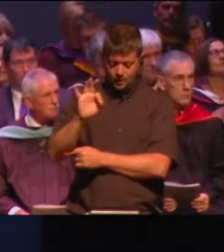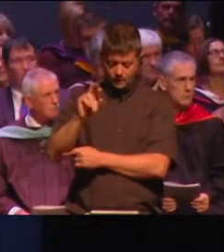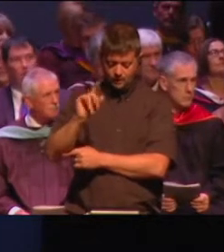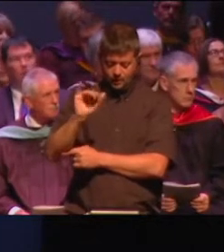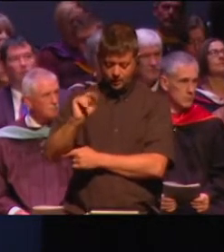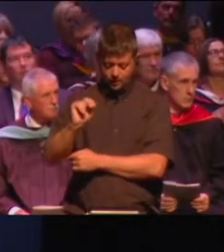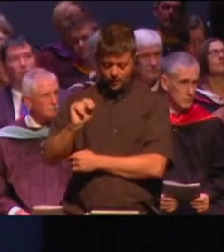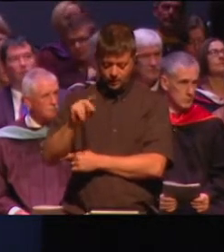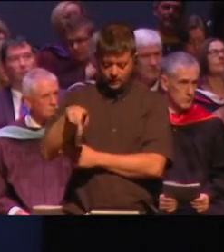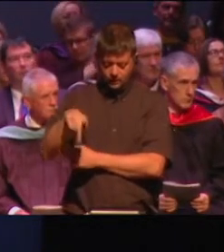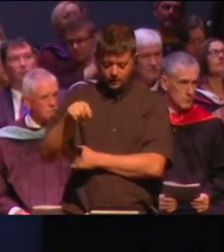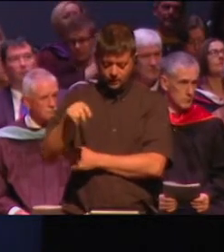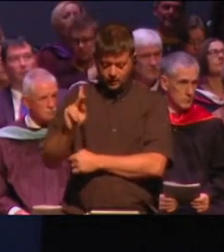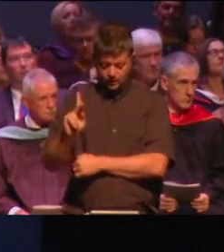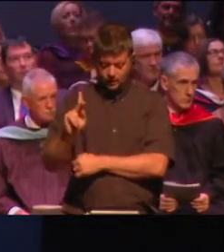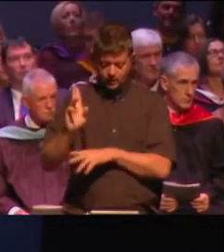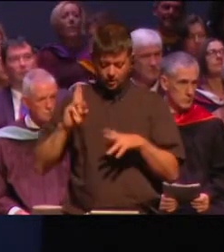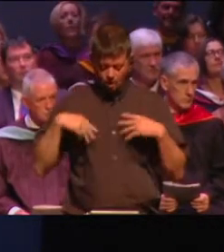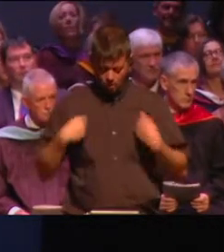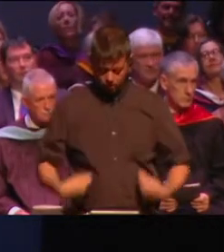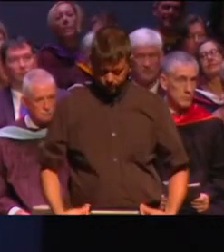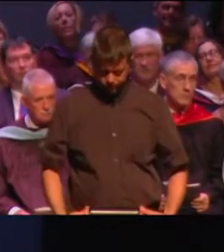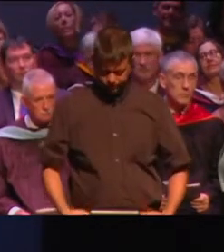Phi Theta Kappa Honors.